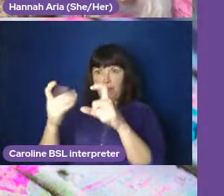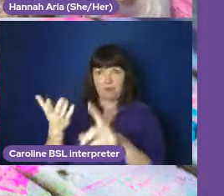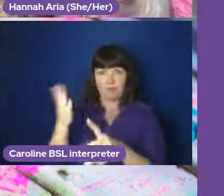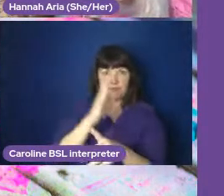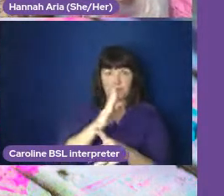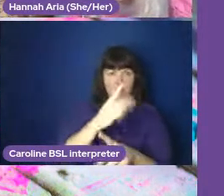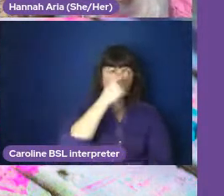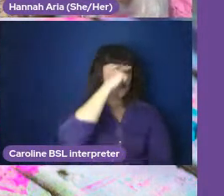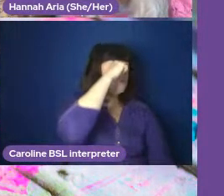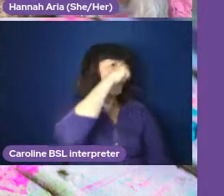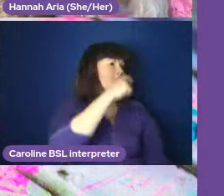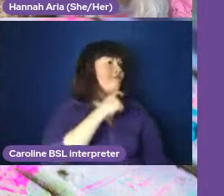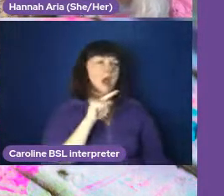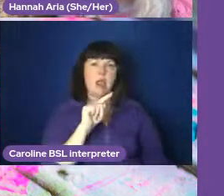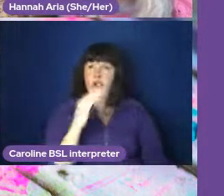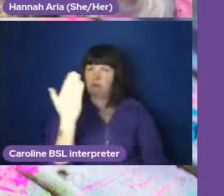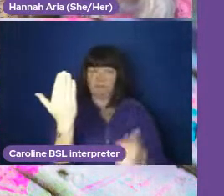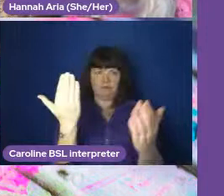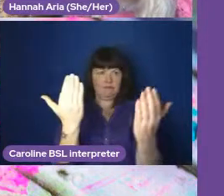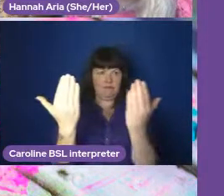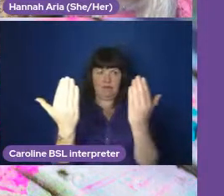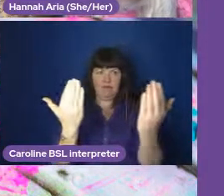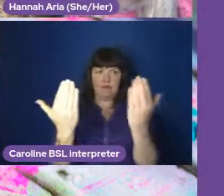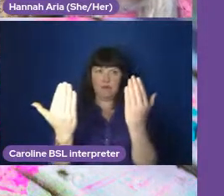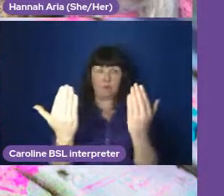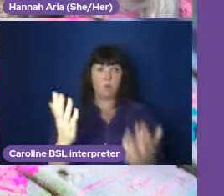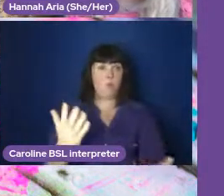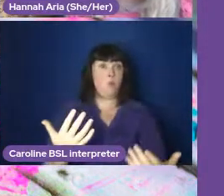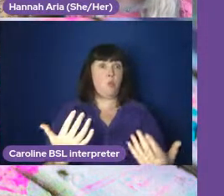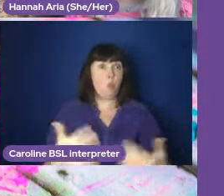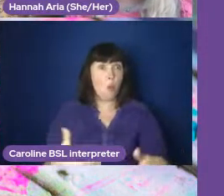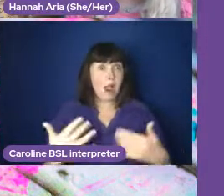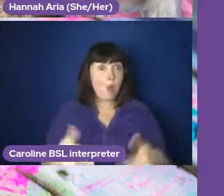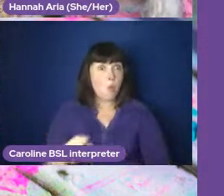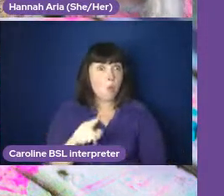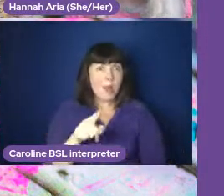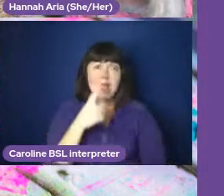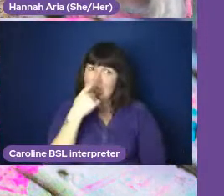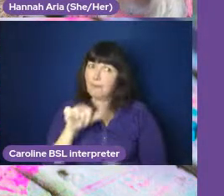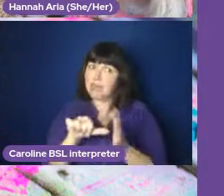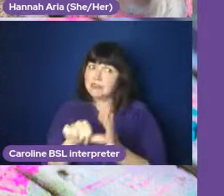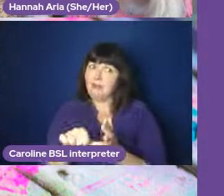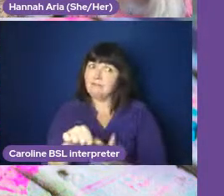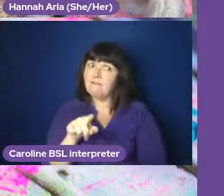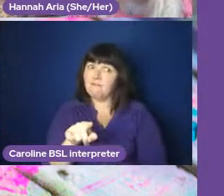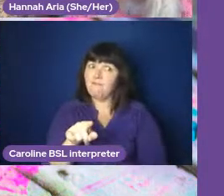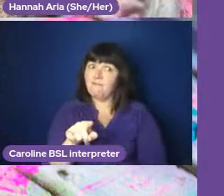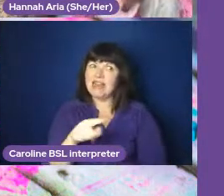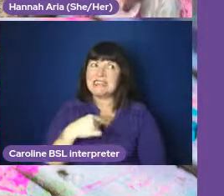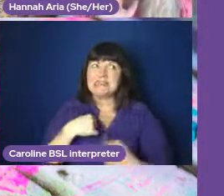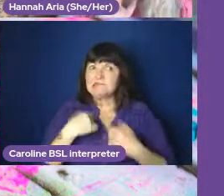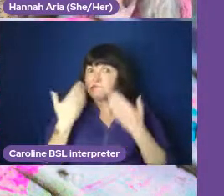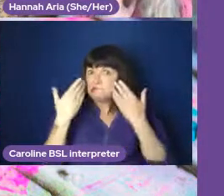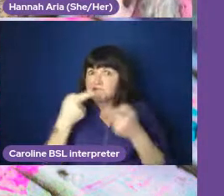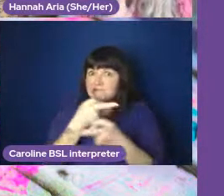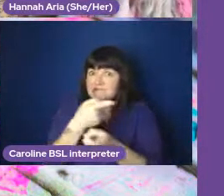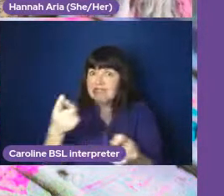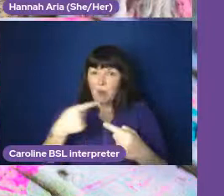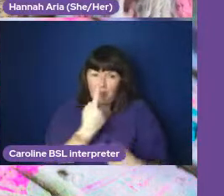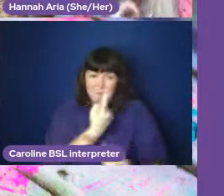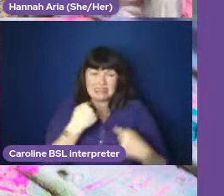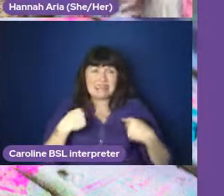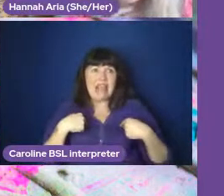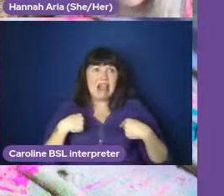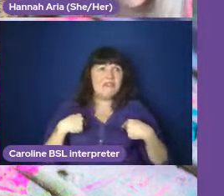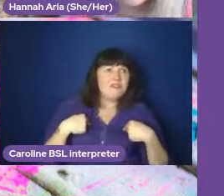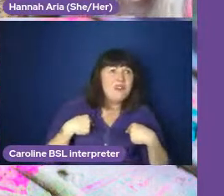can see how well she's done it, actually, because it is real, it's quite tricky. And I don't know about you, but when I was doing it, I was like, oh, no, look at my